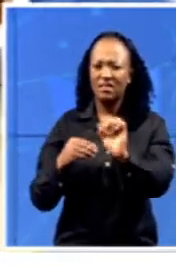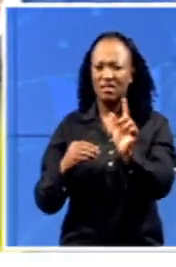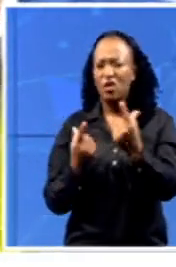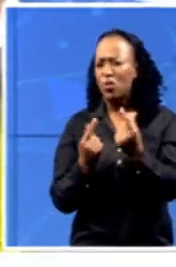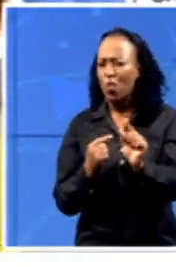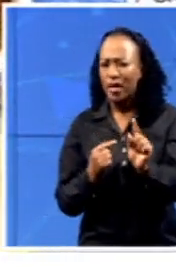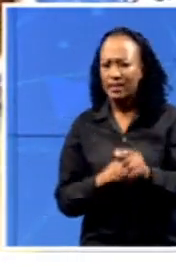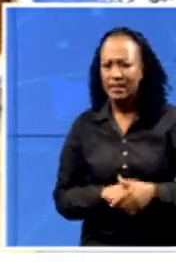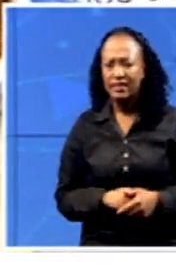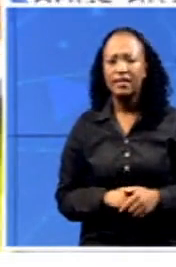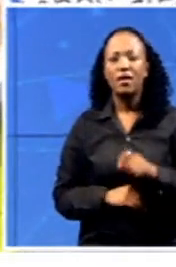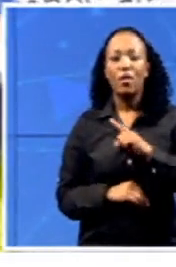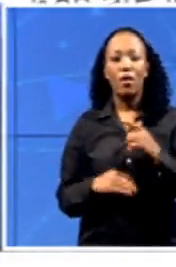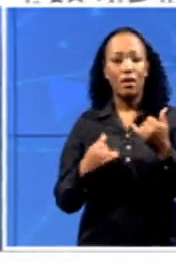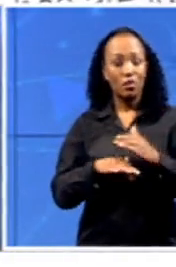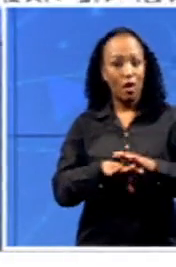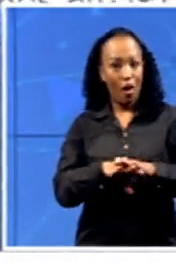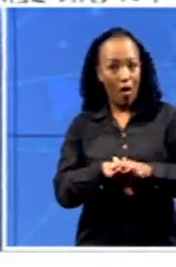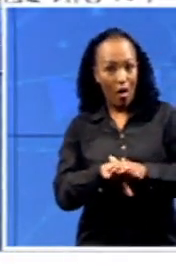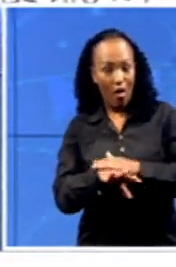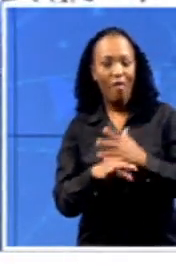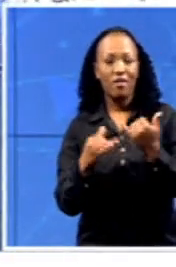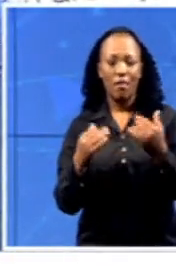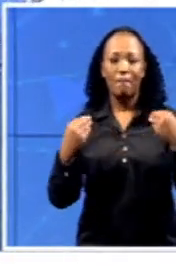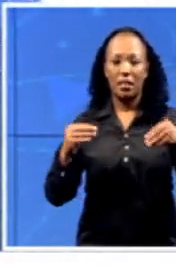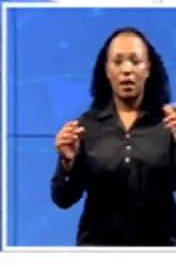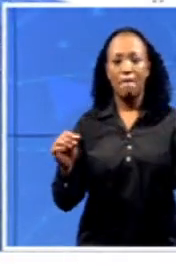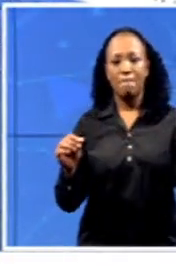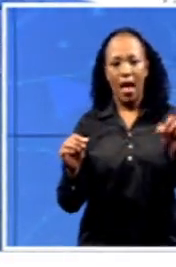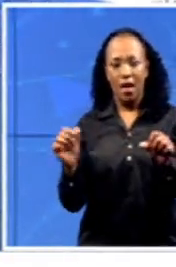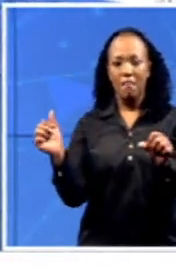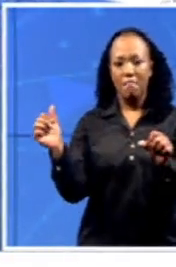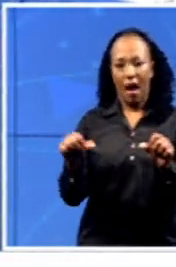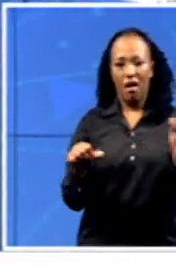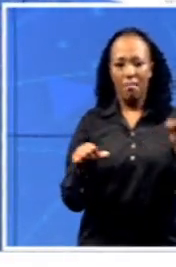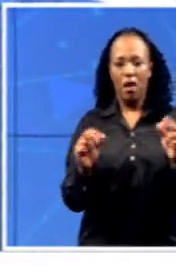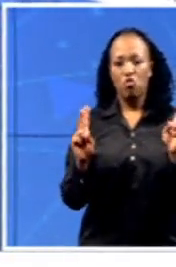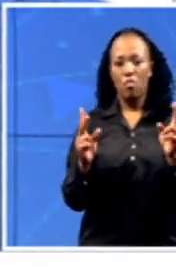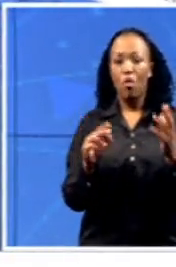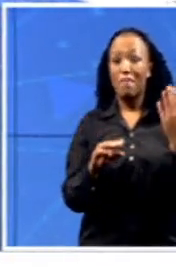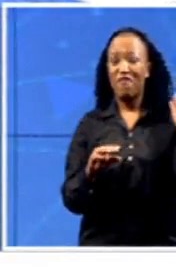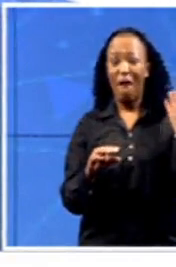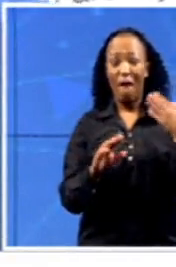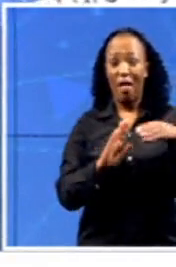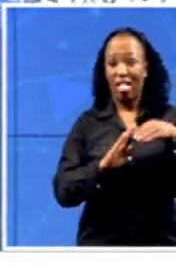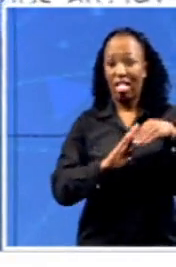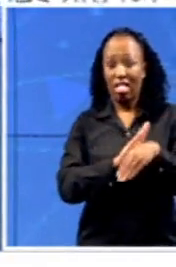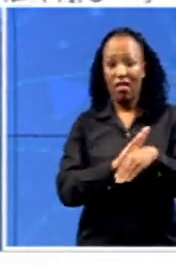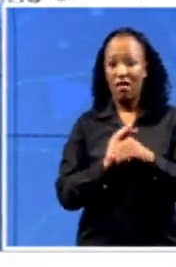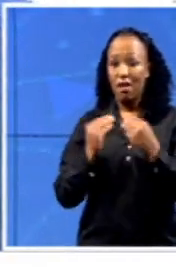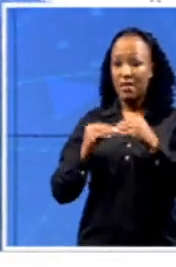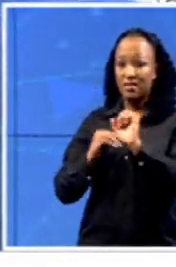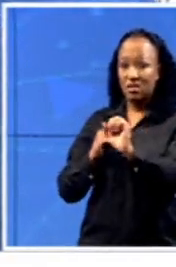it do? Now that we are slowly seeing businesses getting back again after being on their knees, how is yours